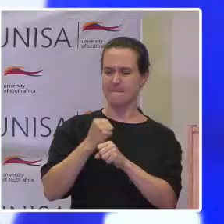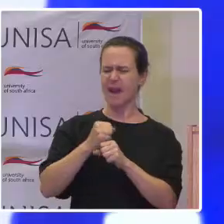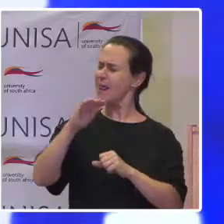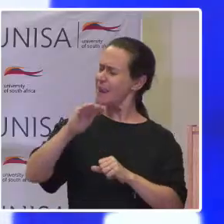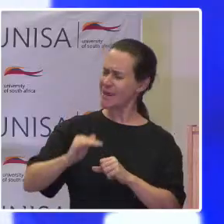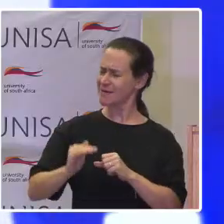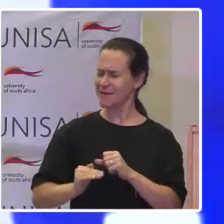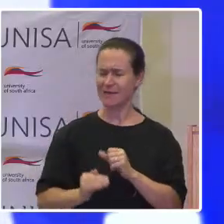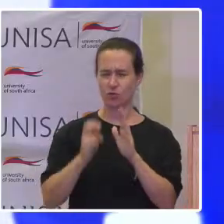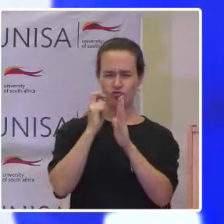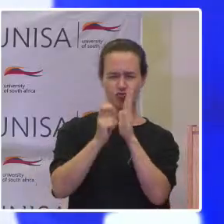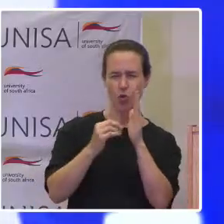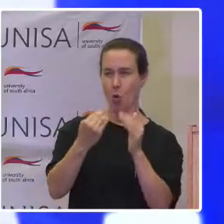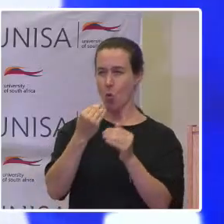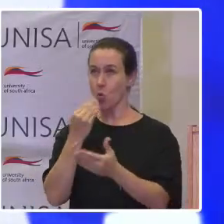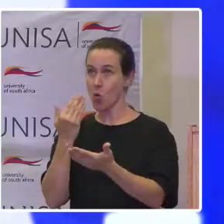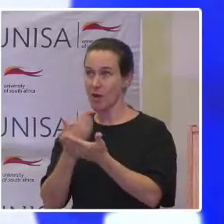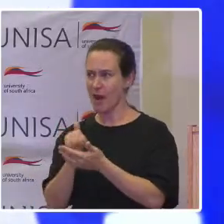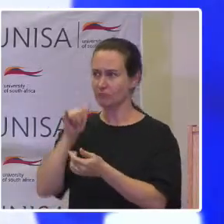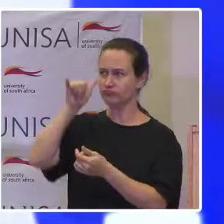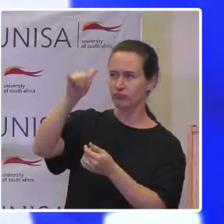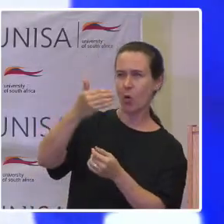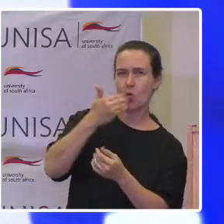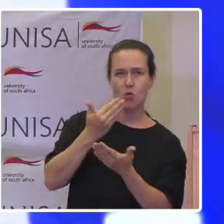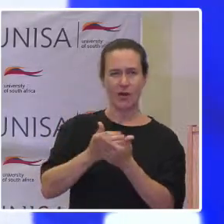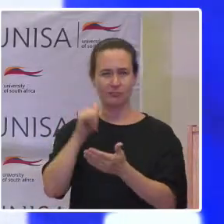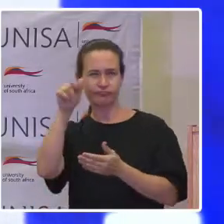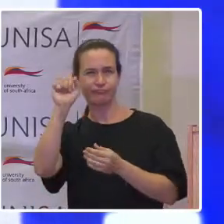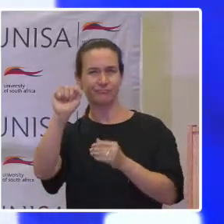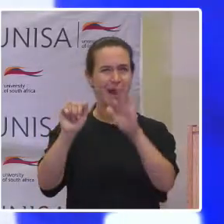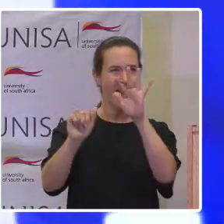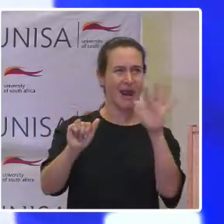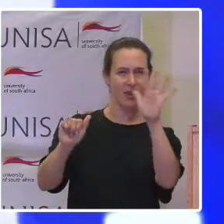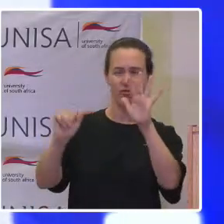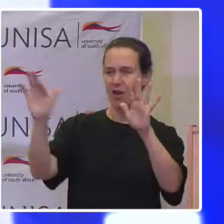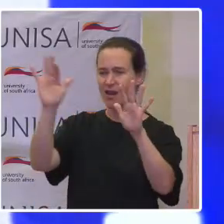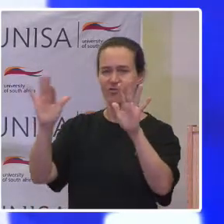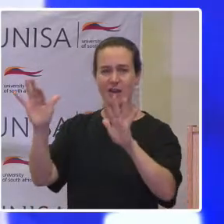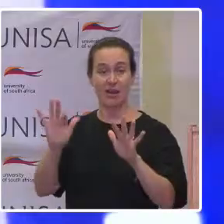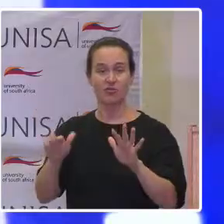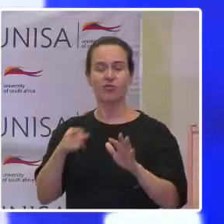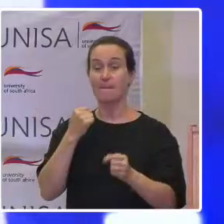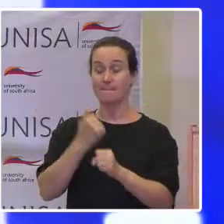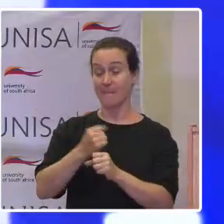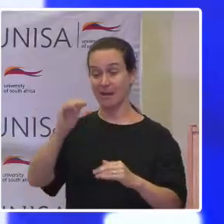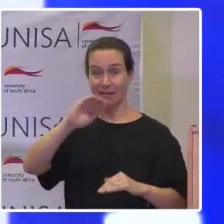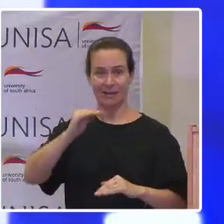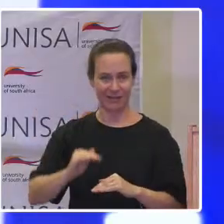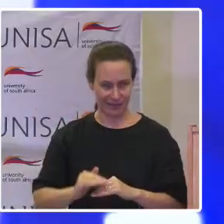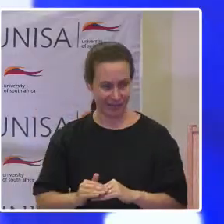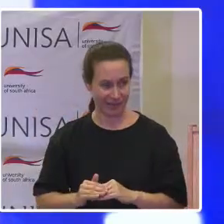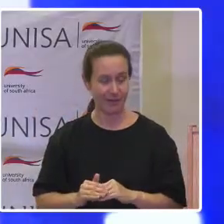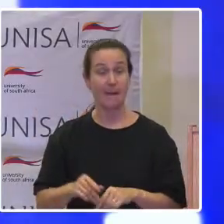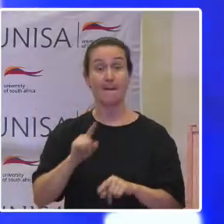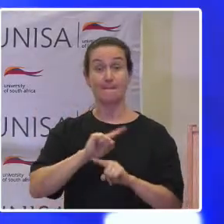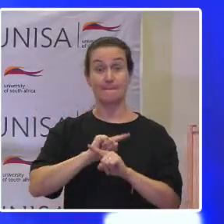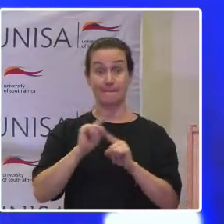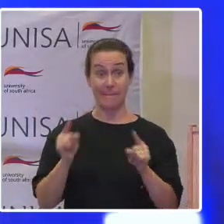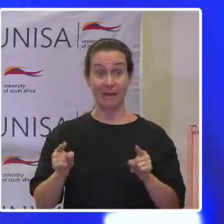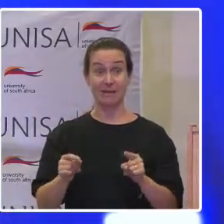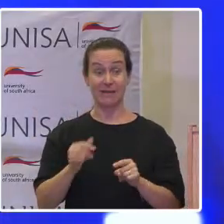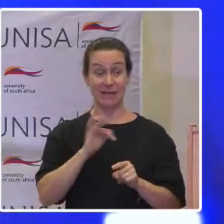liberalization, those who are competitively sound will of course improve, but those who are